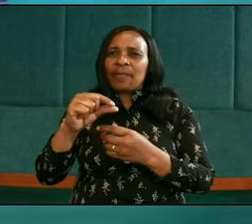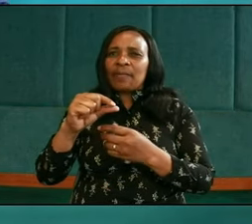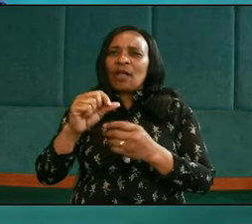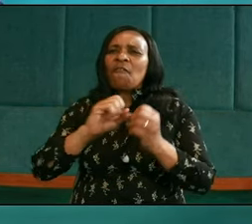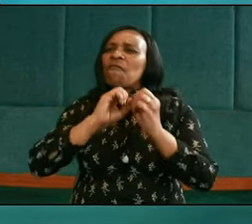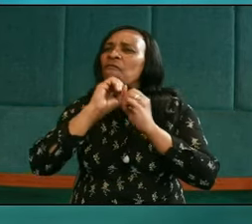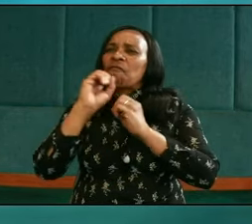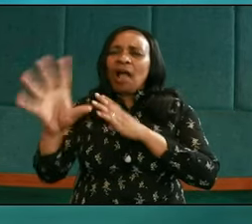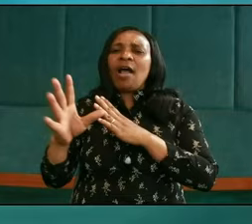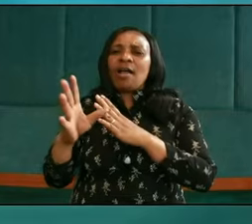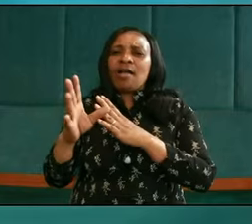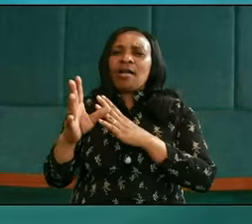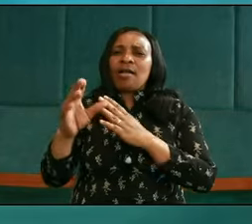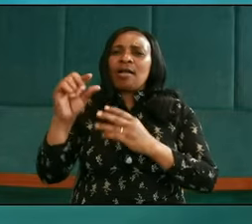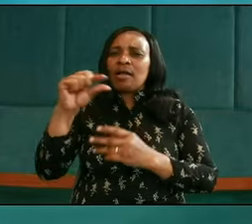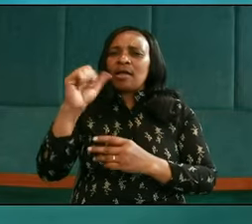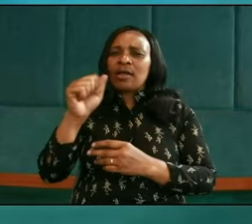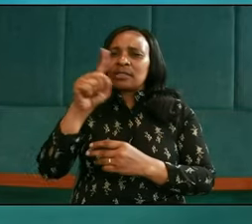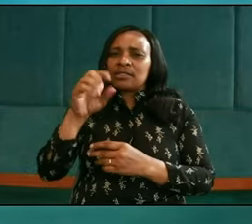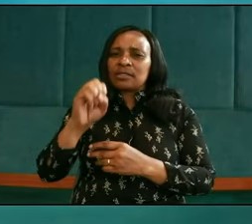as far as Gezer.